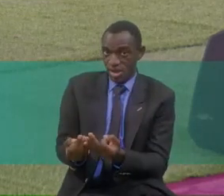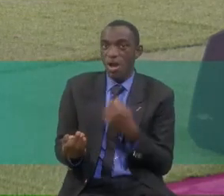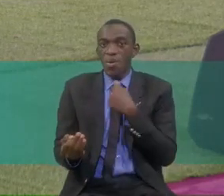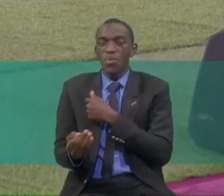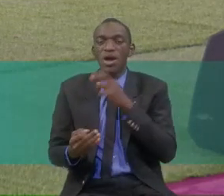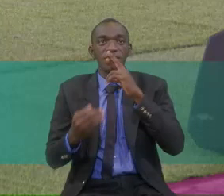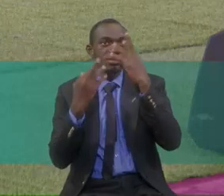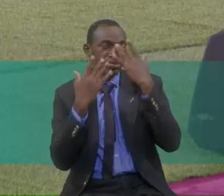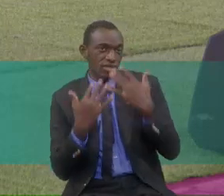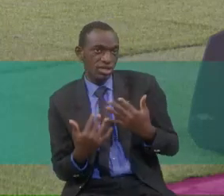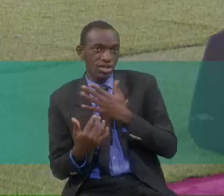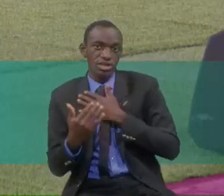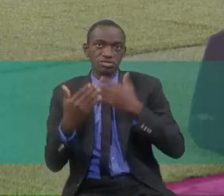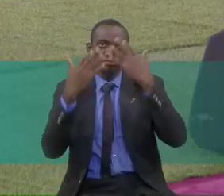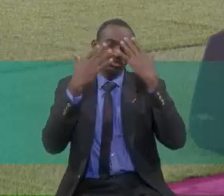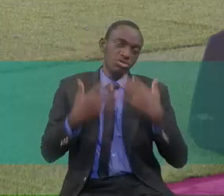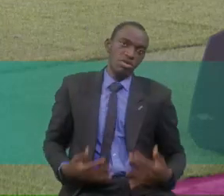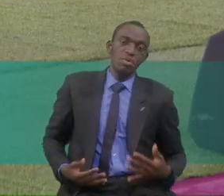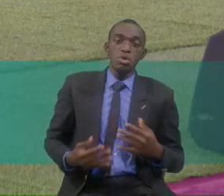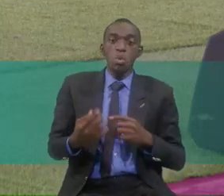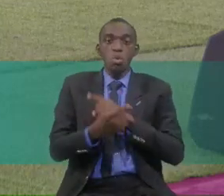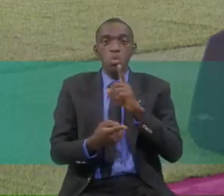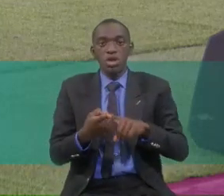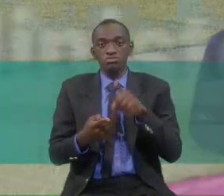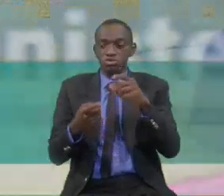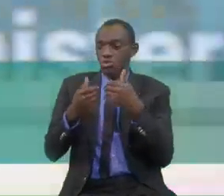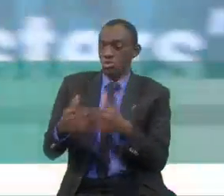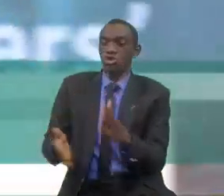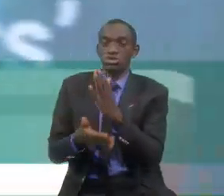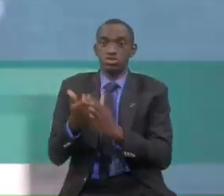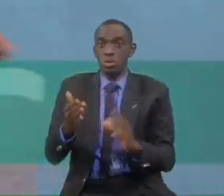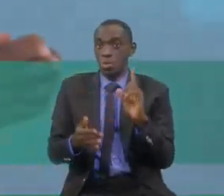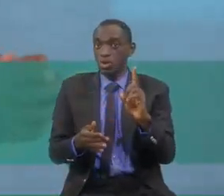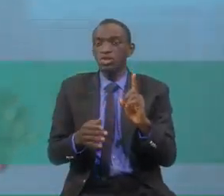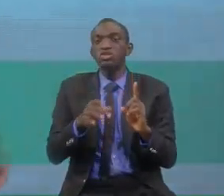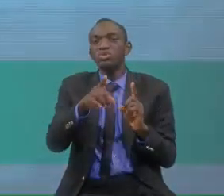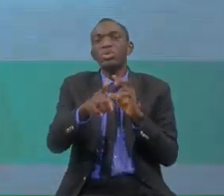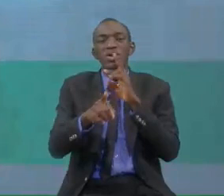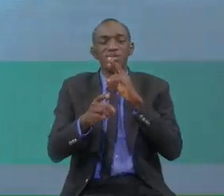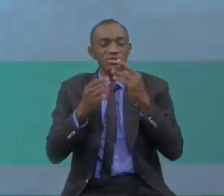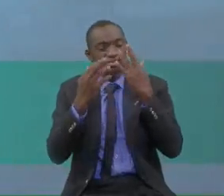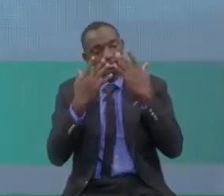you're bereaved, you're sad and sorrowful. When you're disappointed by